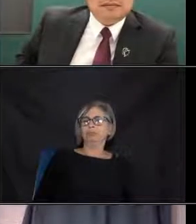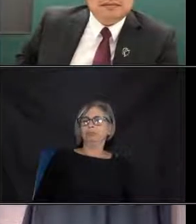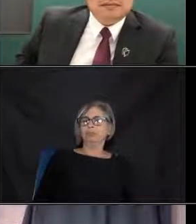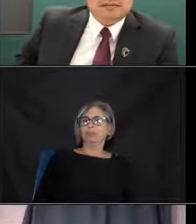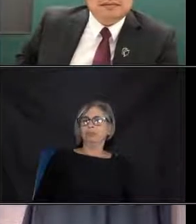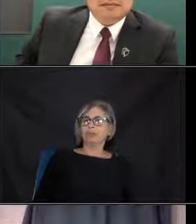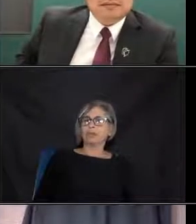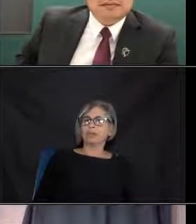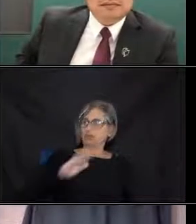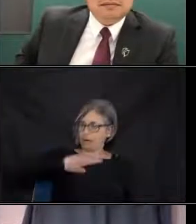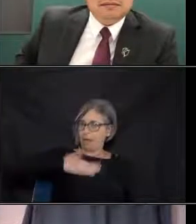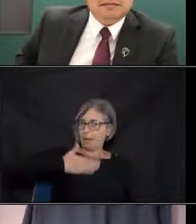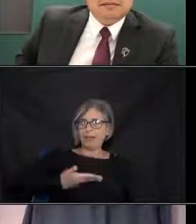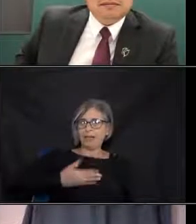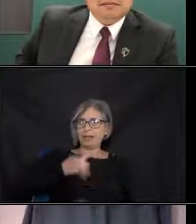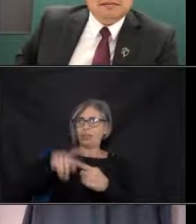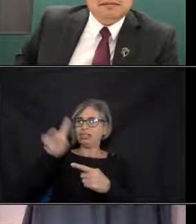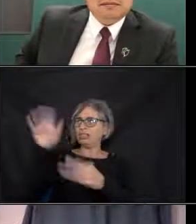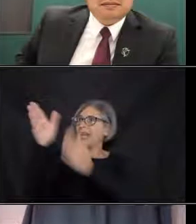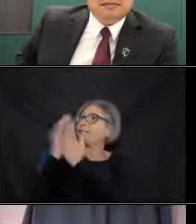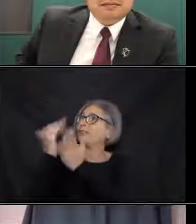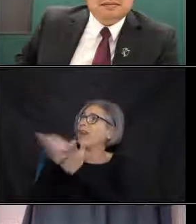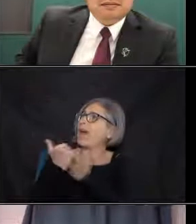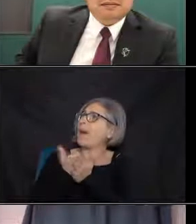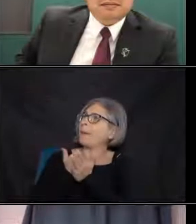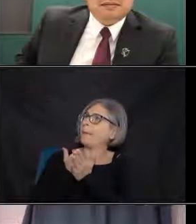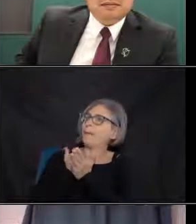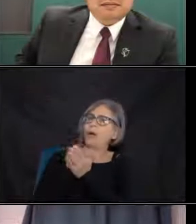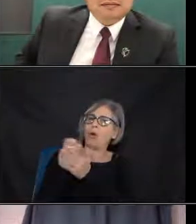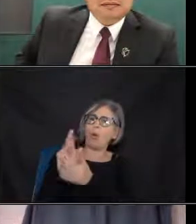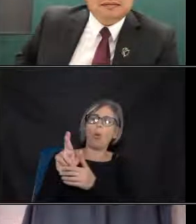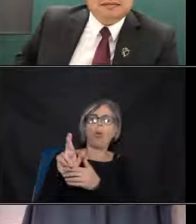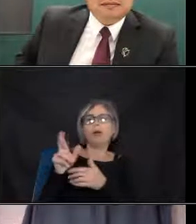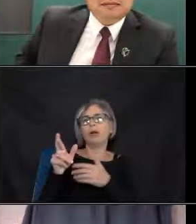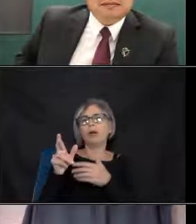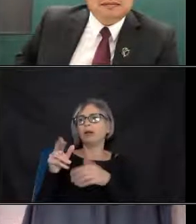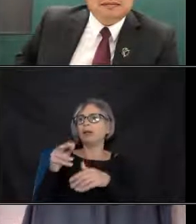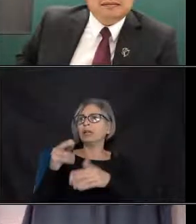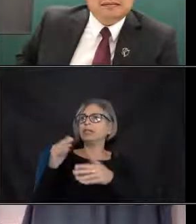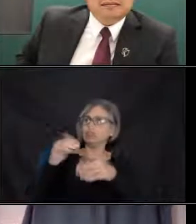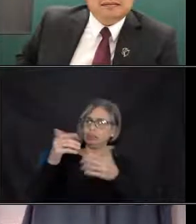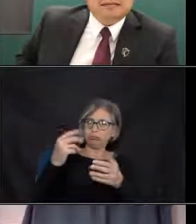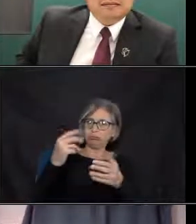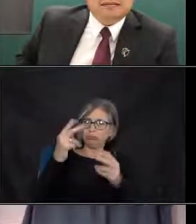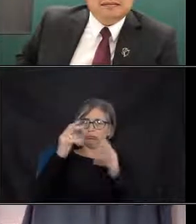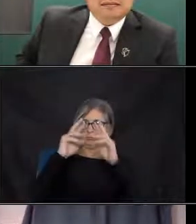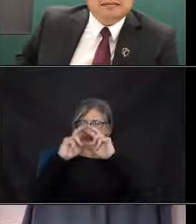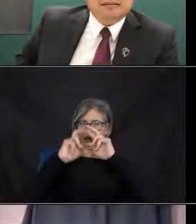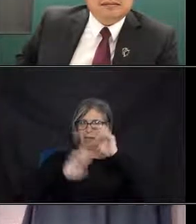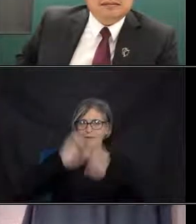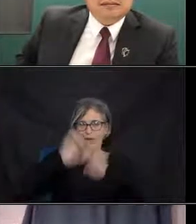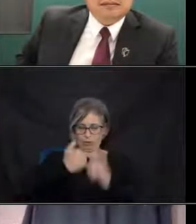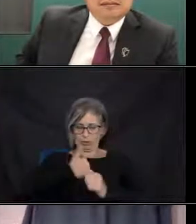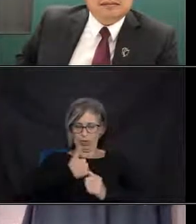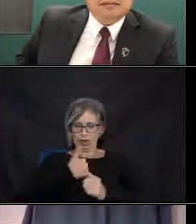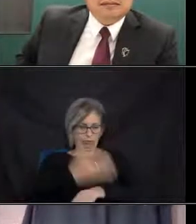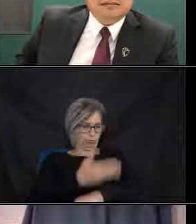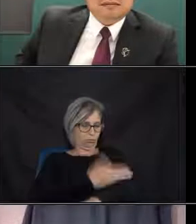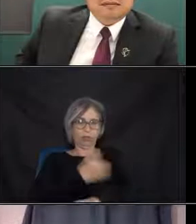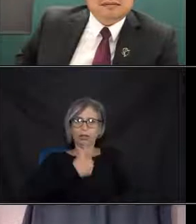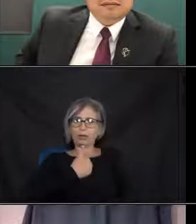she admitted when she needed help, and when she could be better at the job. And we're